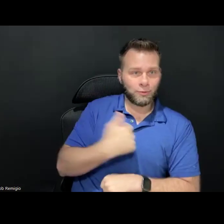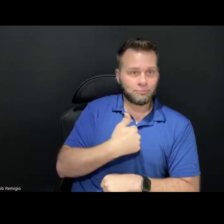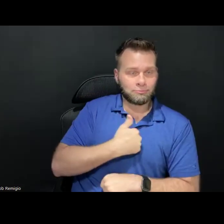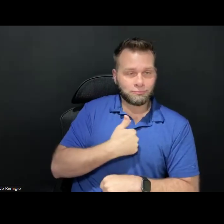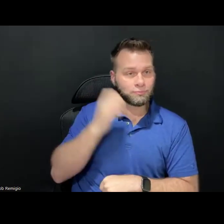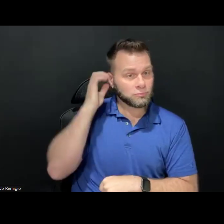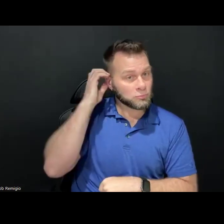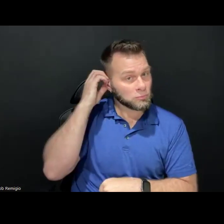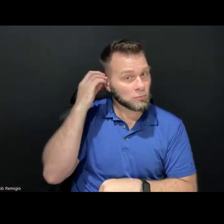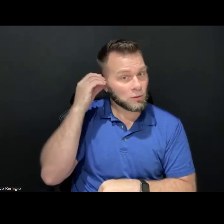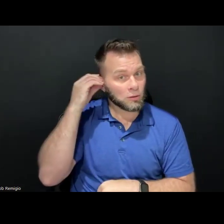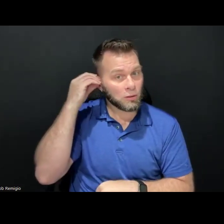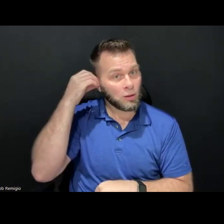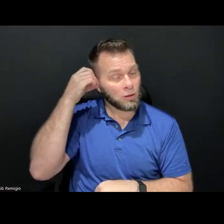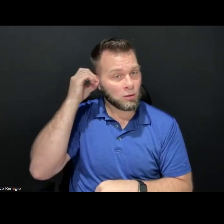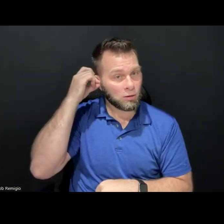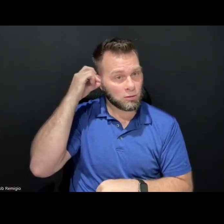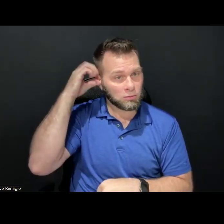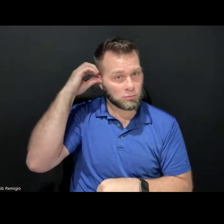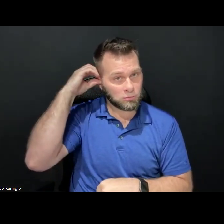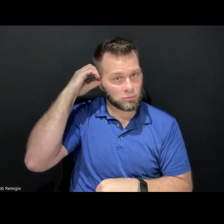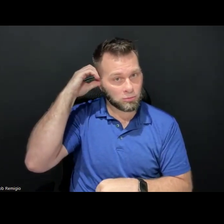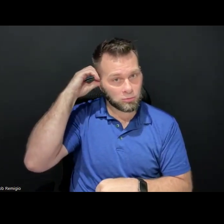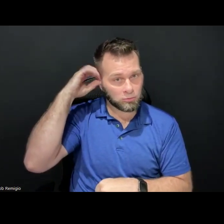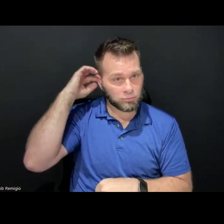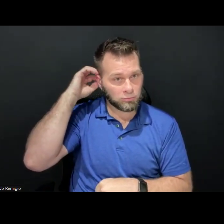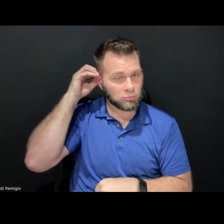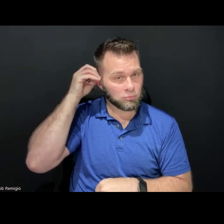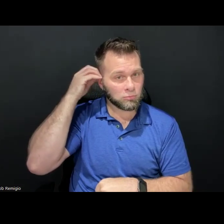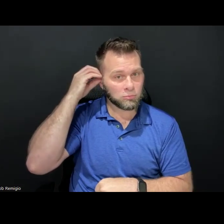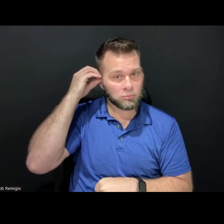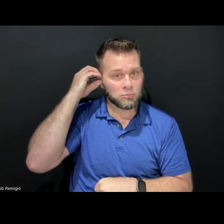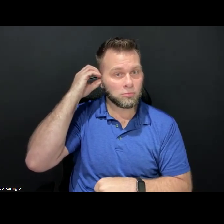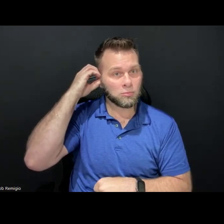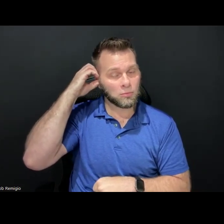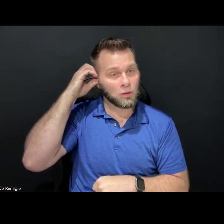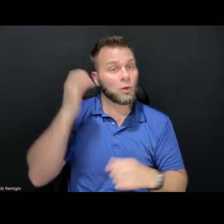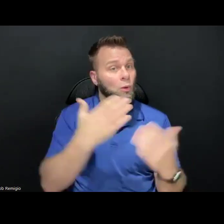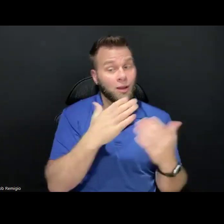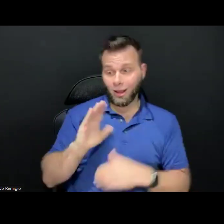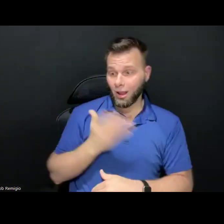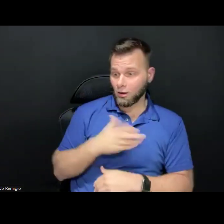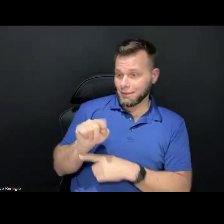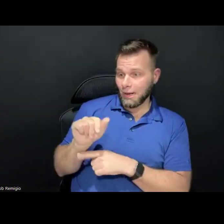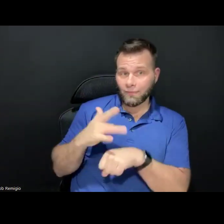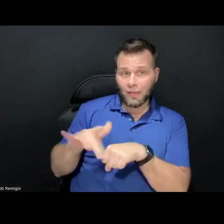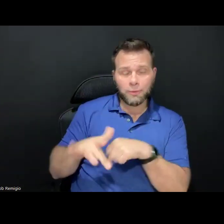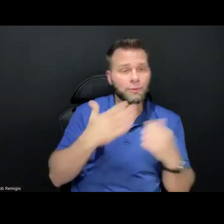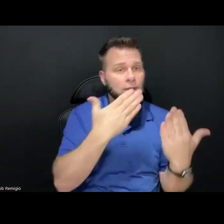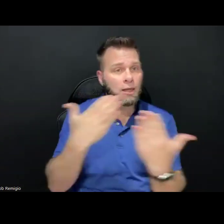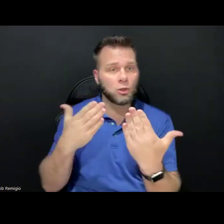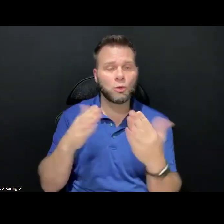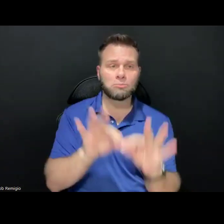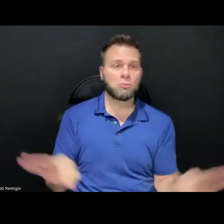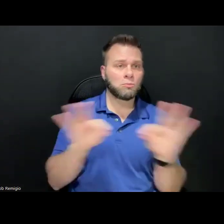We think really of nonprofit organizations as a key audience for all of the data that we make available. I have a research director who has office